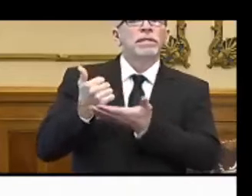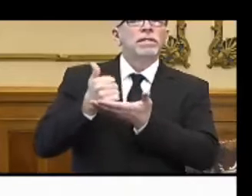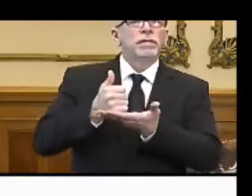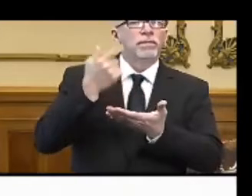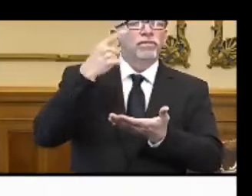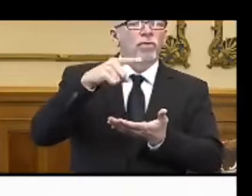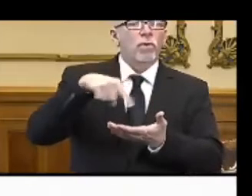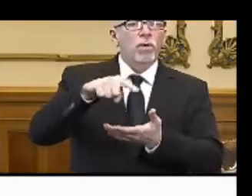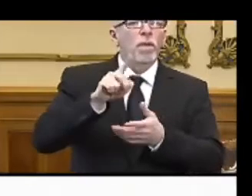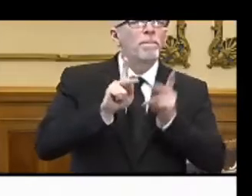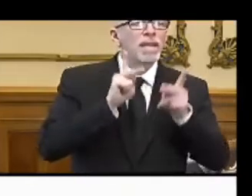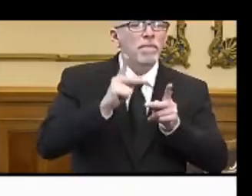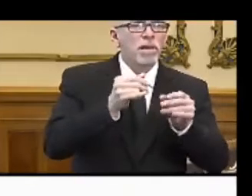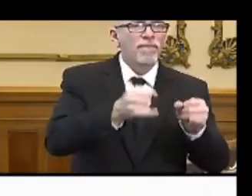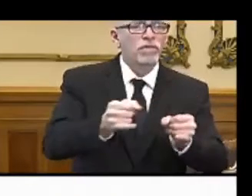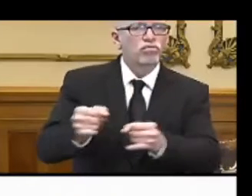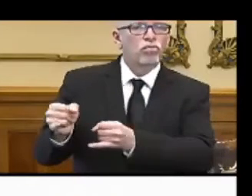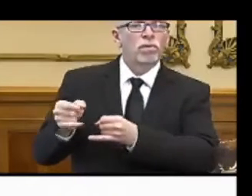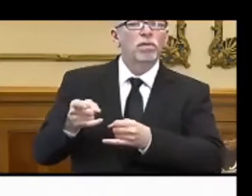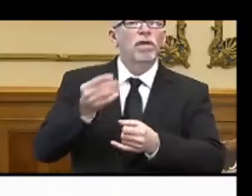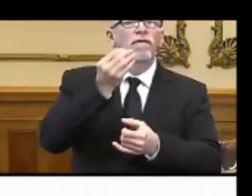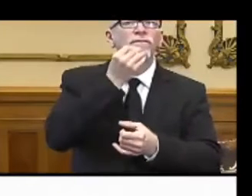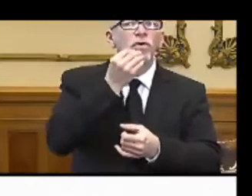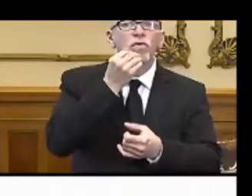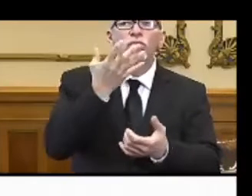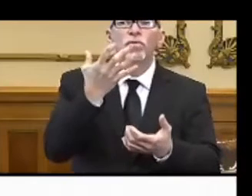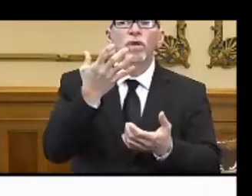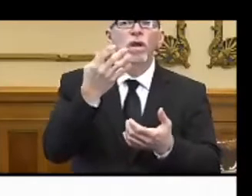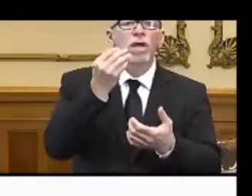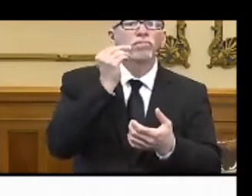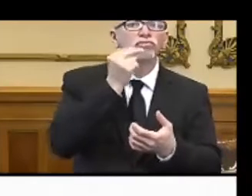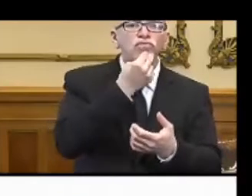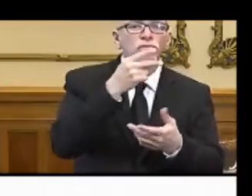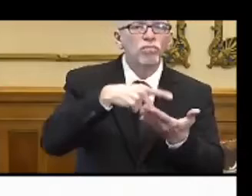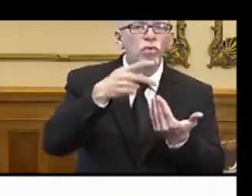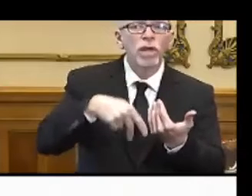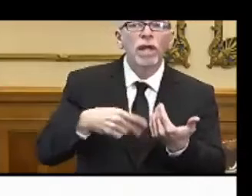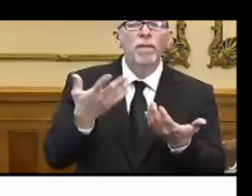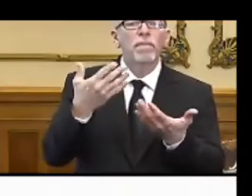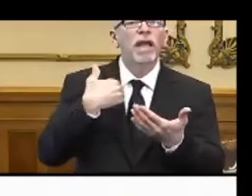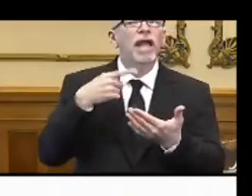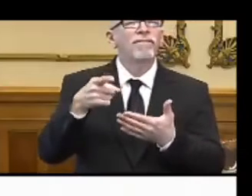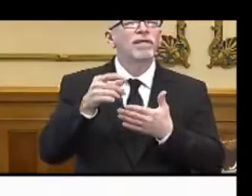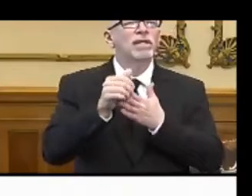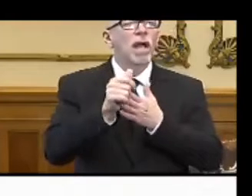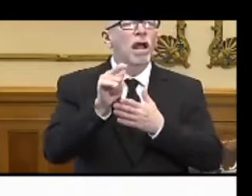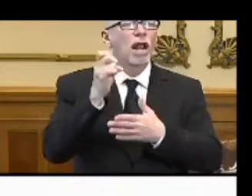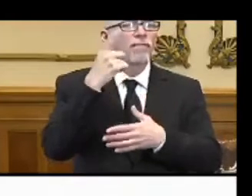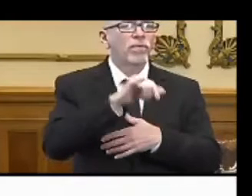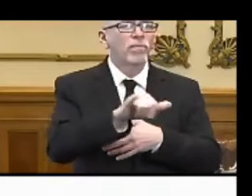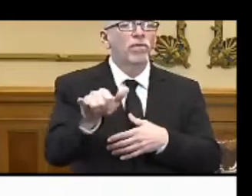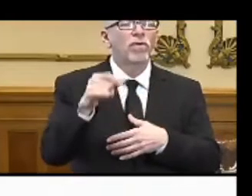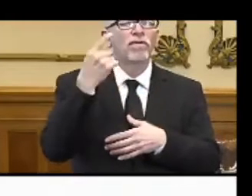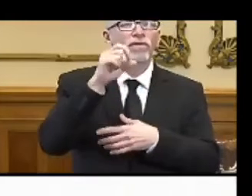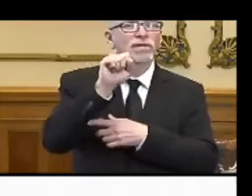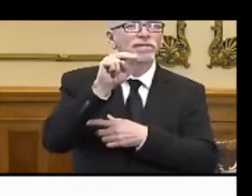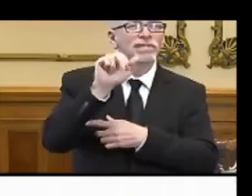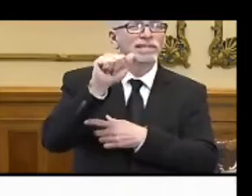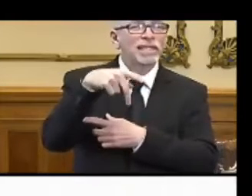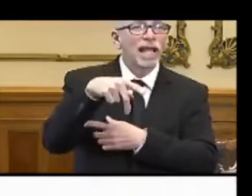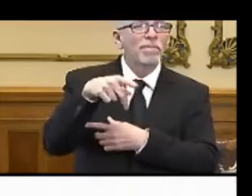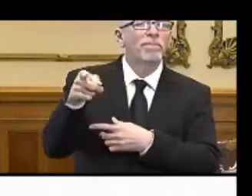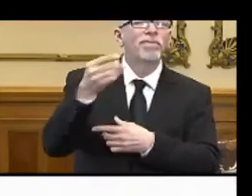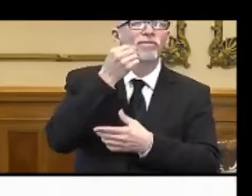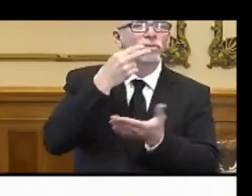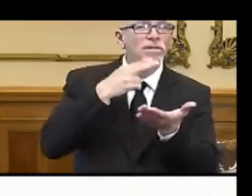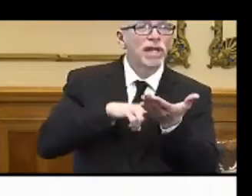to individuals. It was food and nutrition programs. It was easing guidelines for those for SNAP and